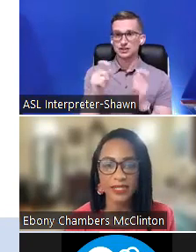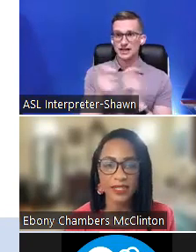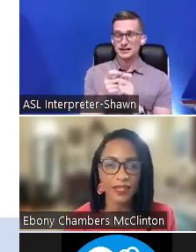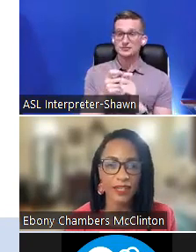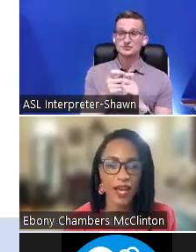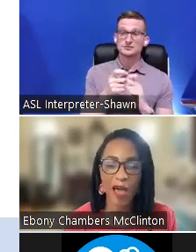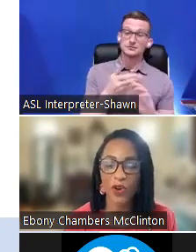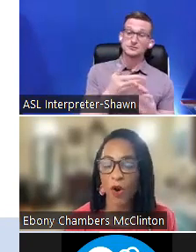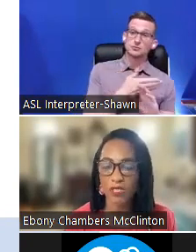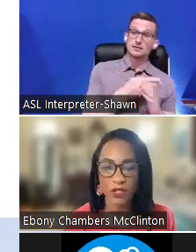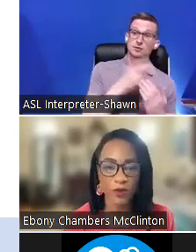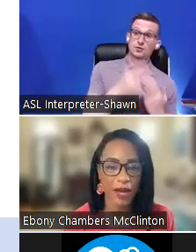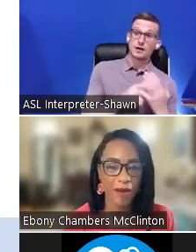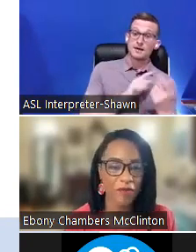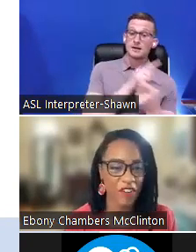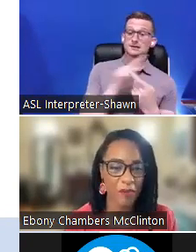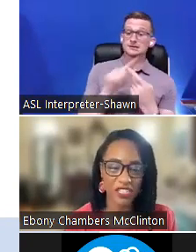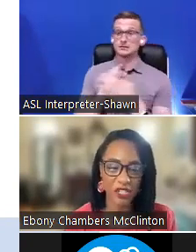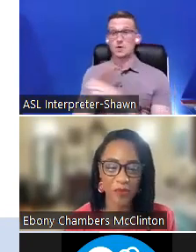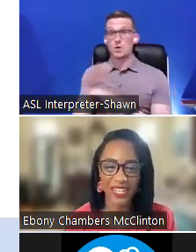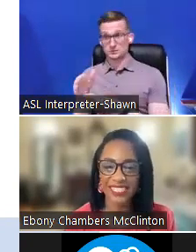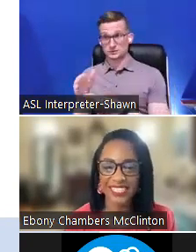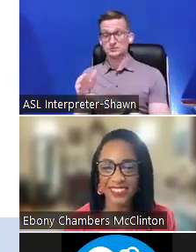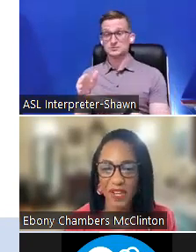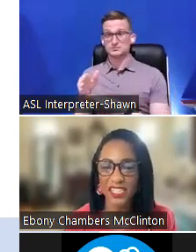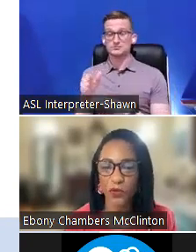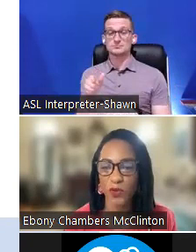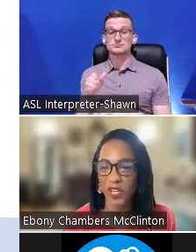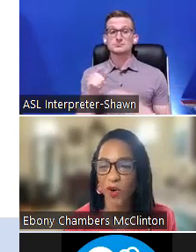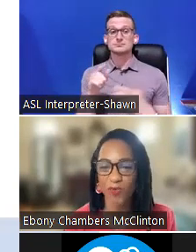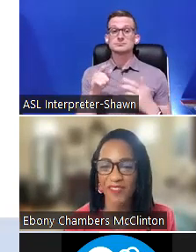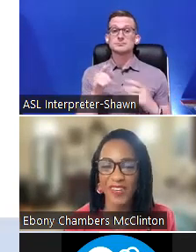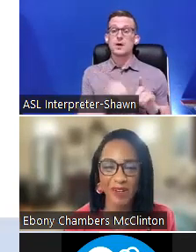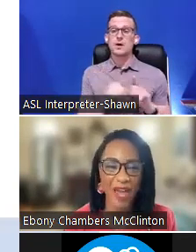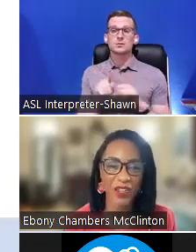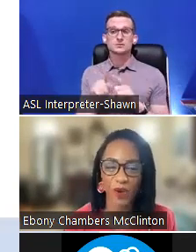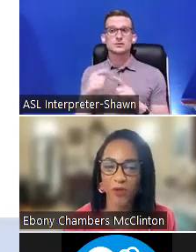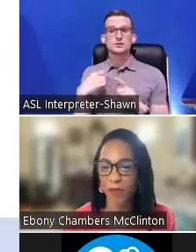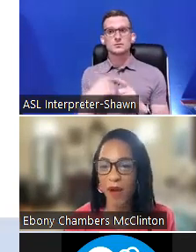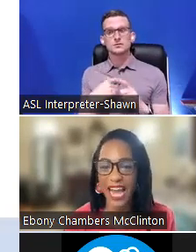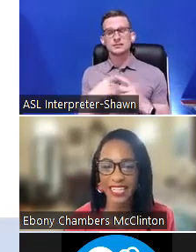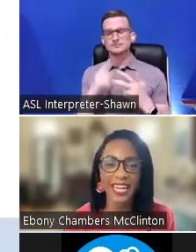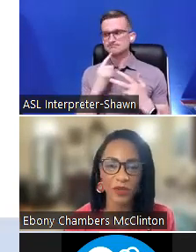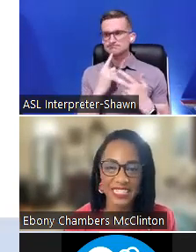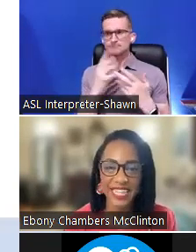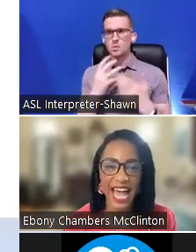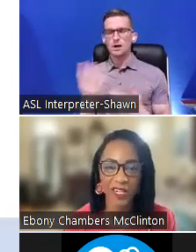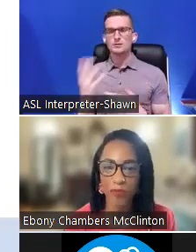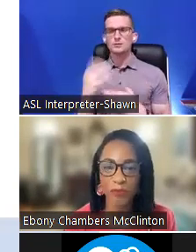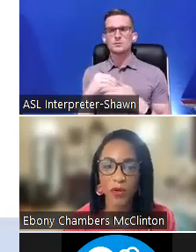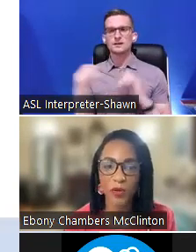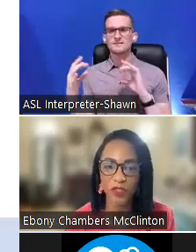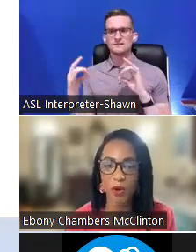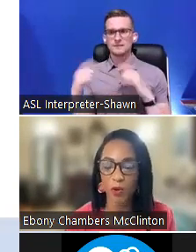post. We're also very much so big into making sure that we incorporate feedback throughout the pilot, and we did that